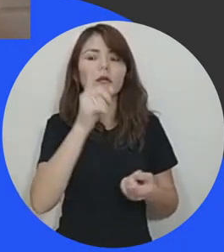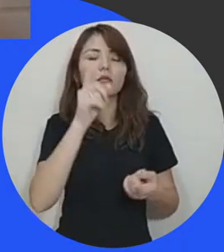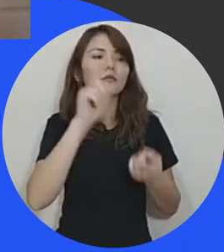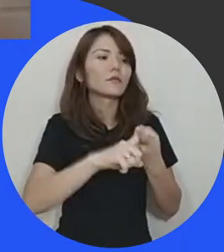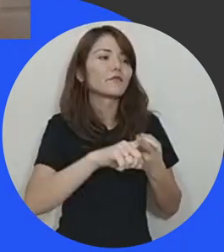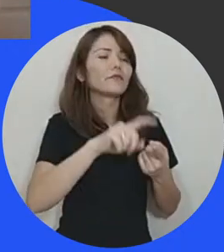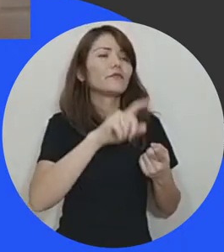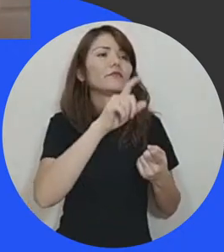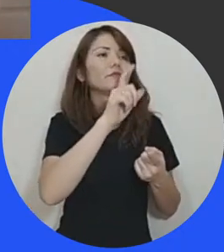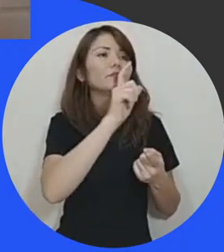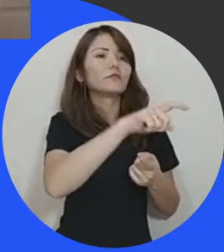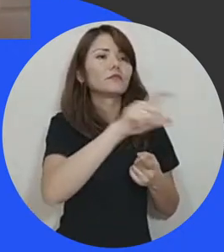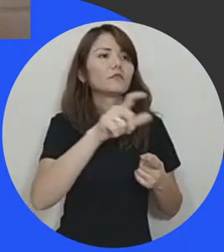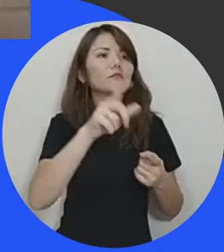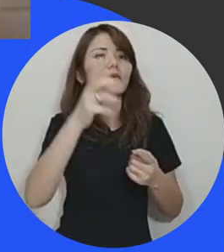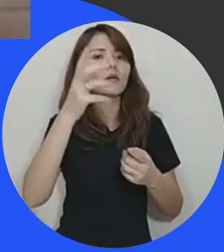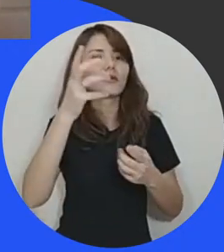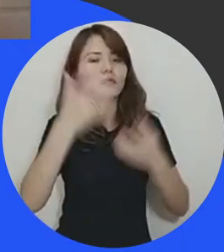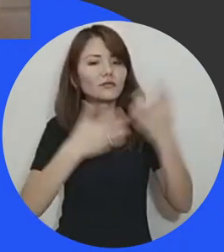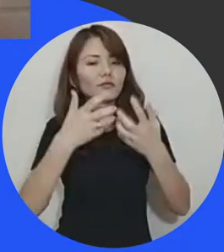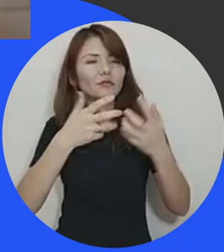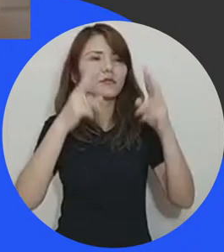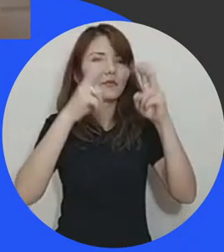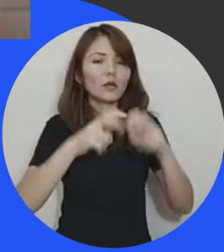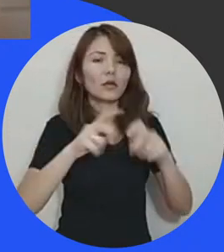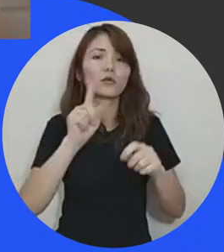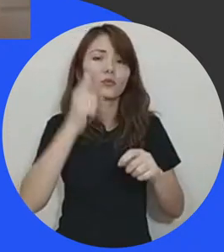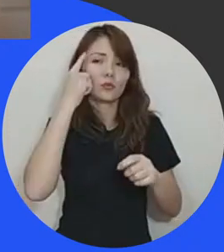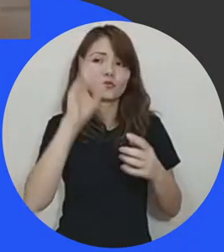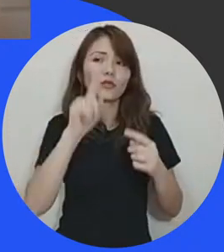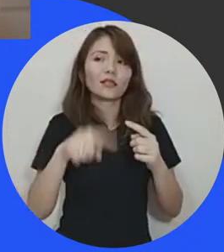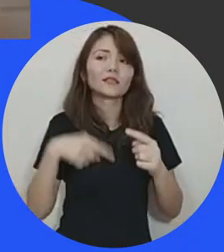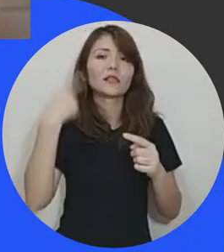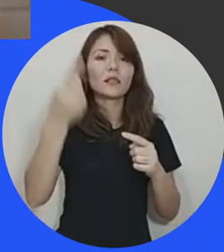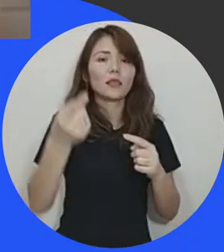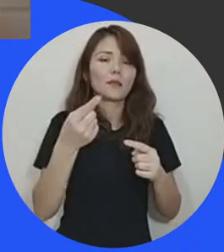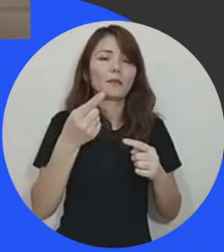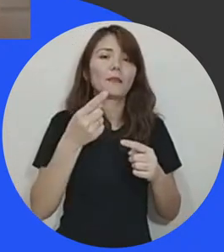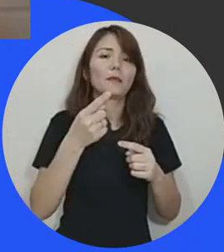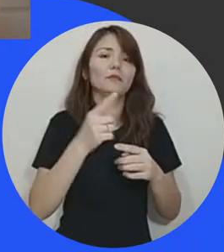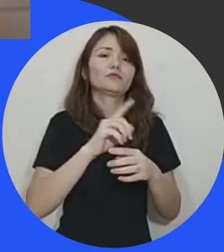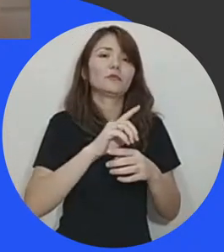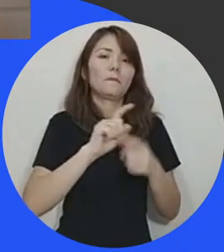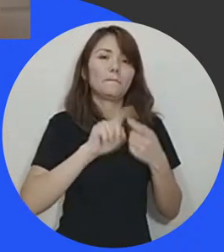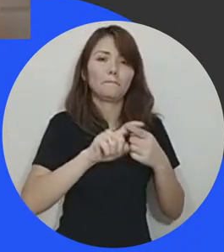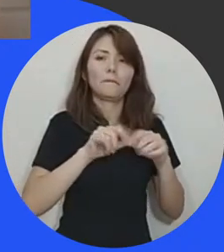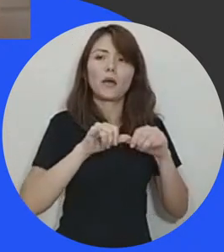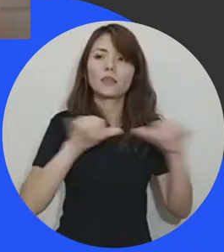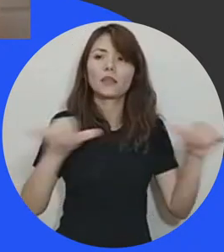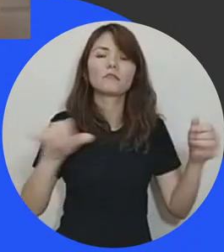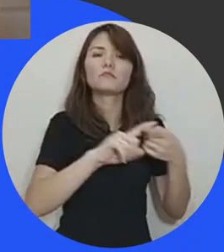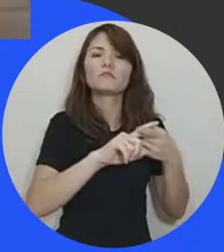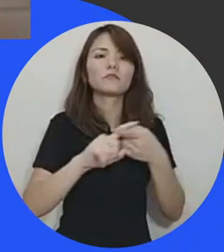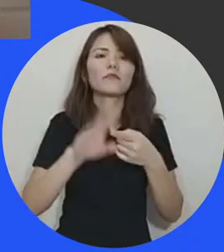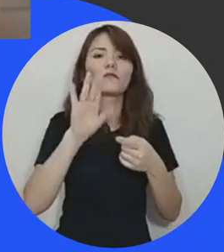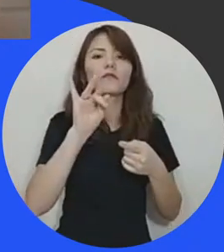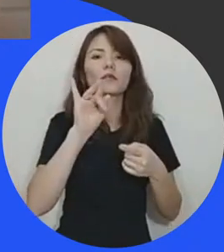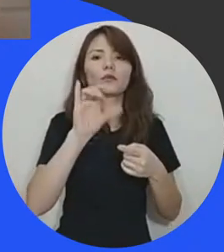next pandemic is, you know, going to be caused by a virus that's currently circulating, probably in animals at the